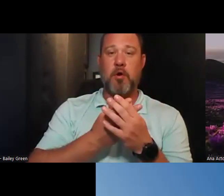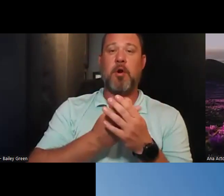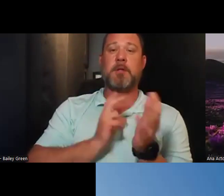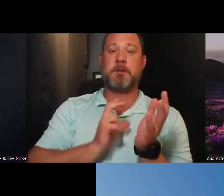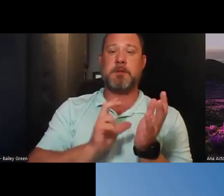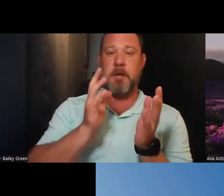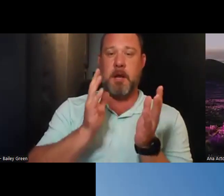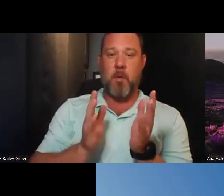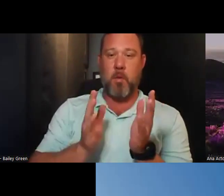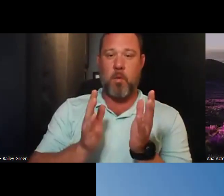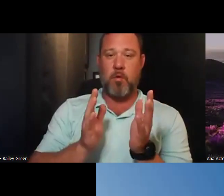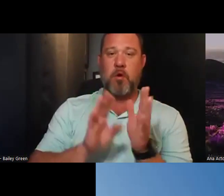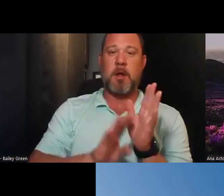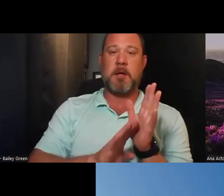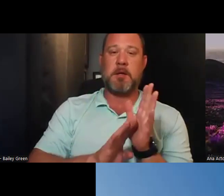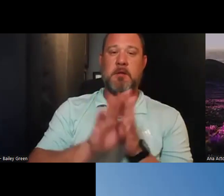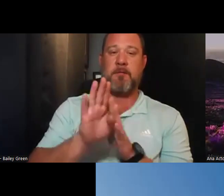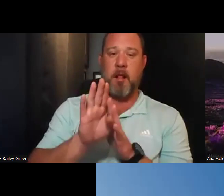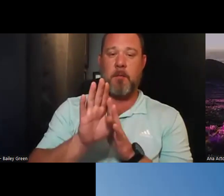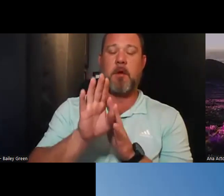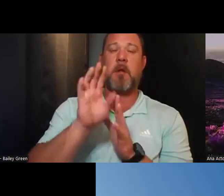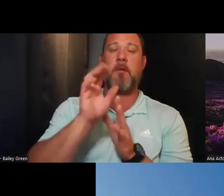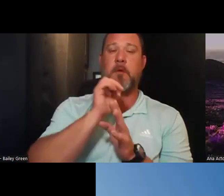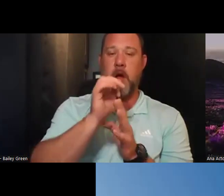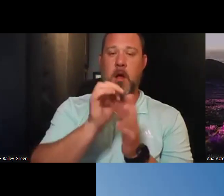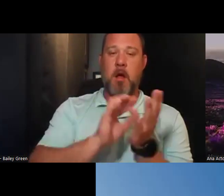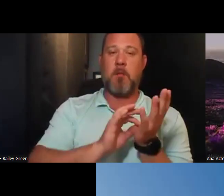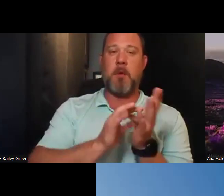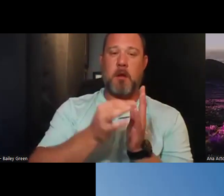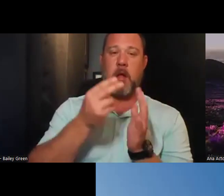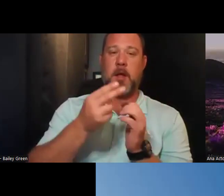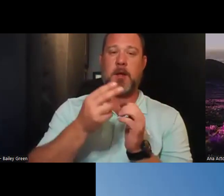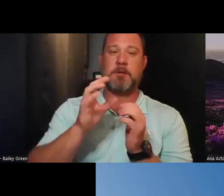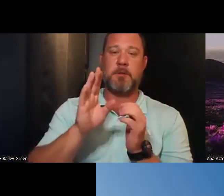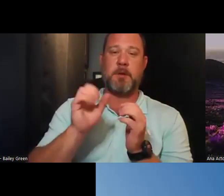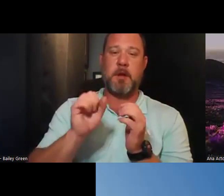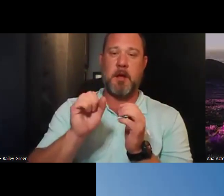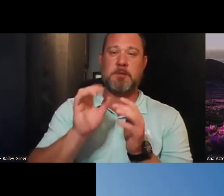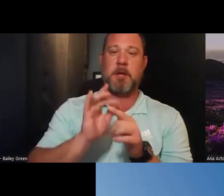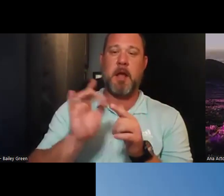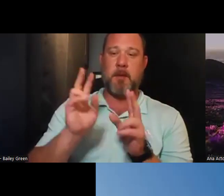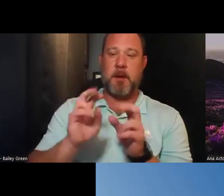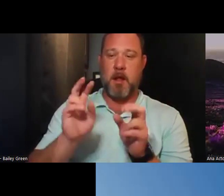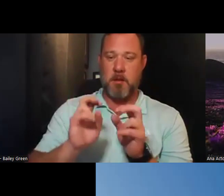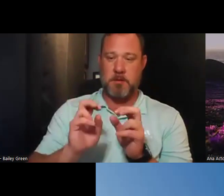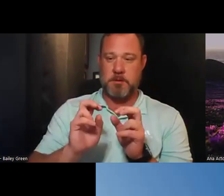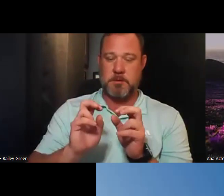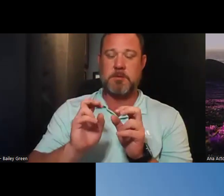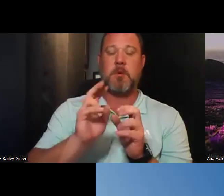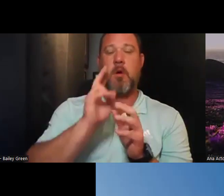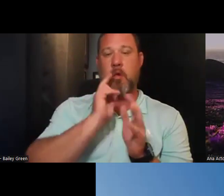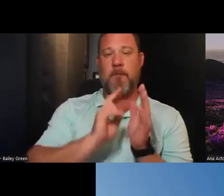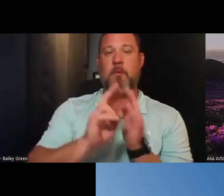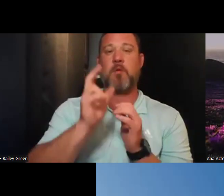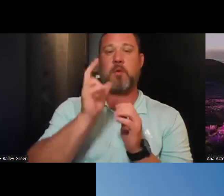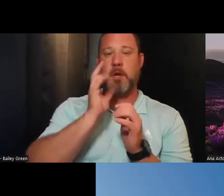stakeholder in the development of the non-Medi-Cal HCBS Gap Analysis. So I'm looking forward to